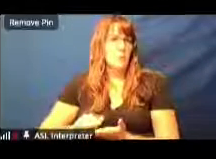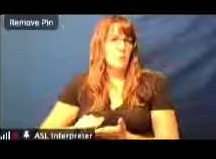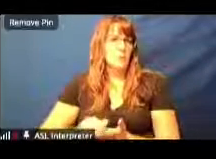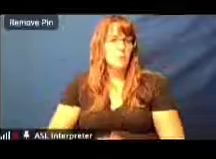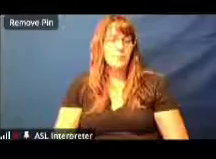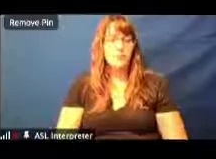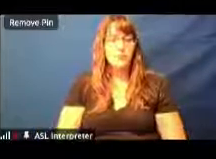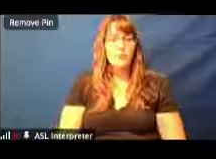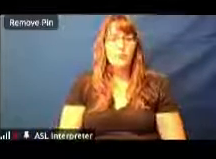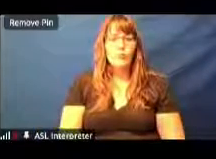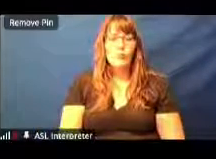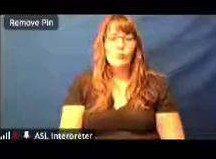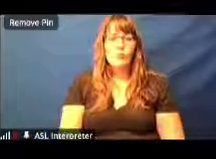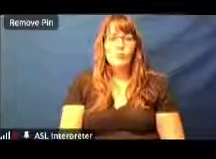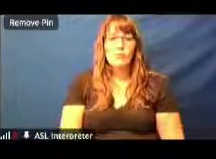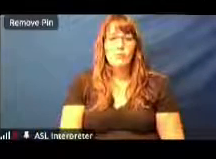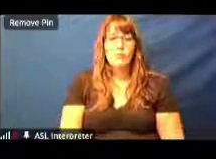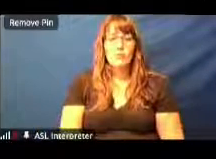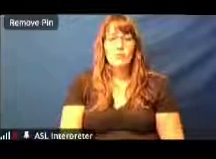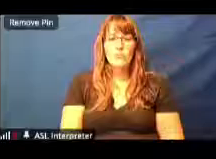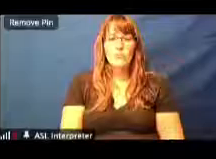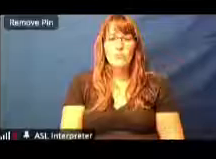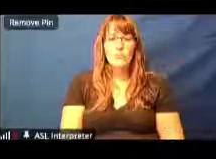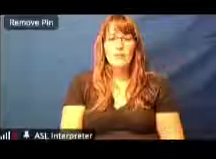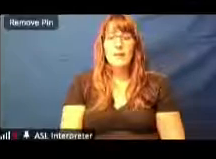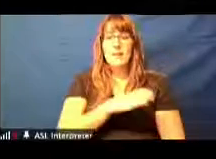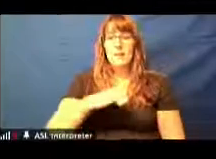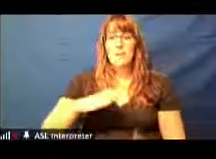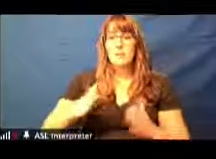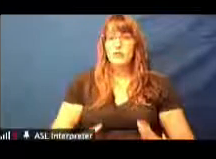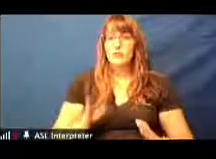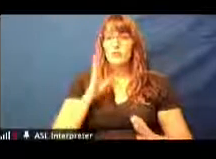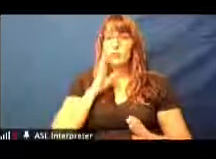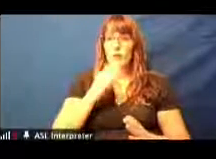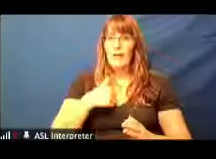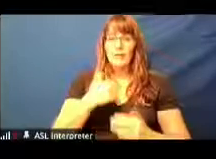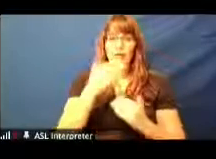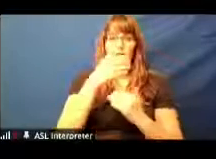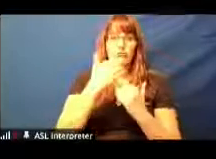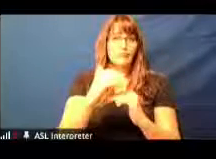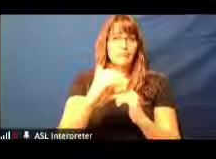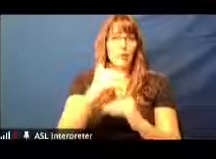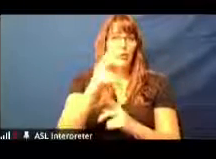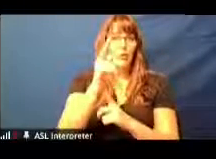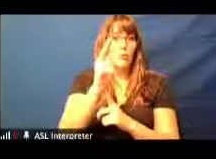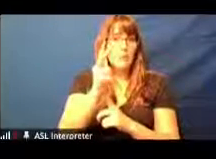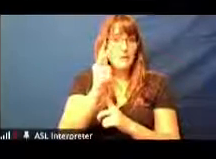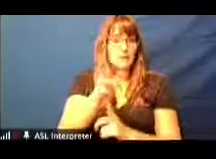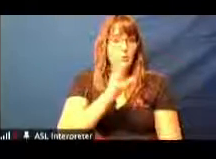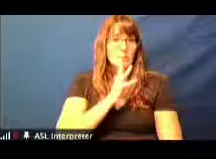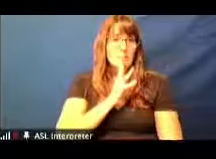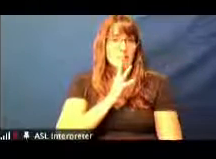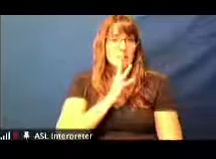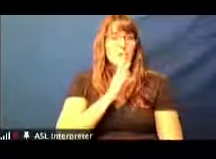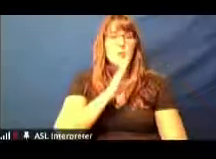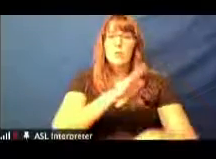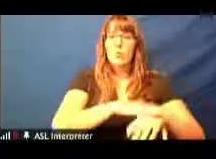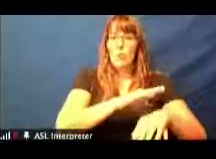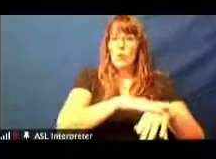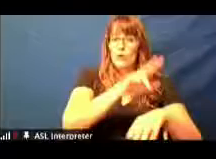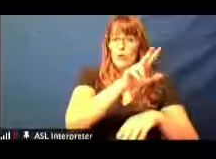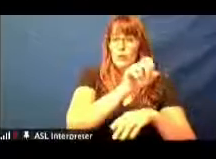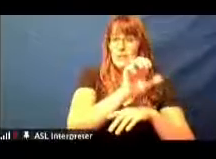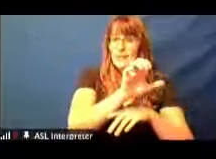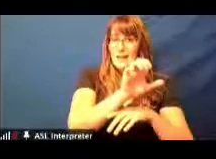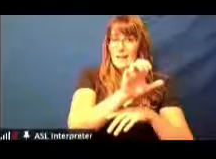volume. And the Commission will be enforcing a 3-minute time limit. There will be a warning at 30 seconds